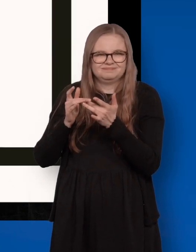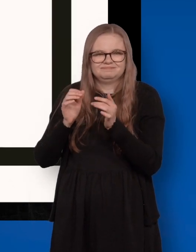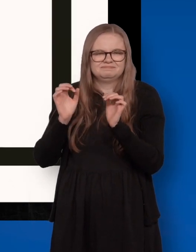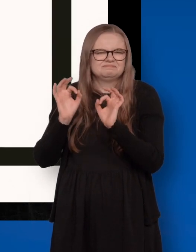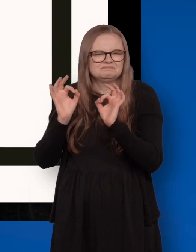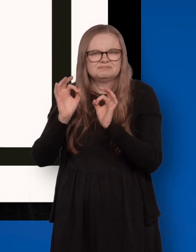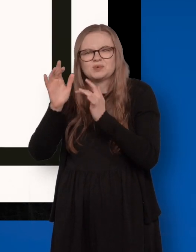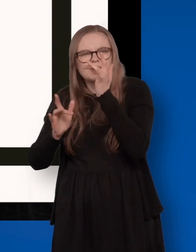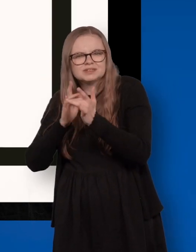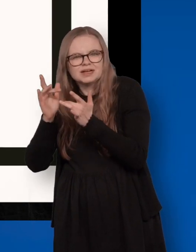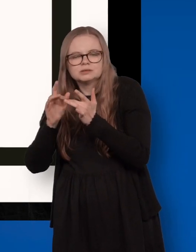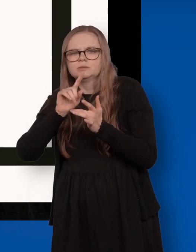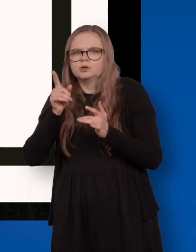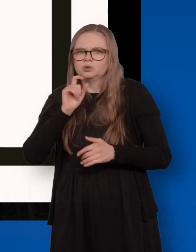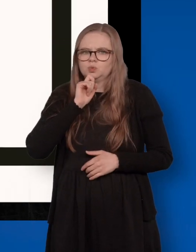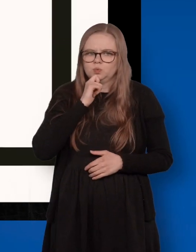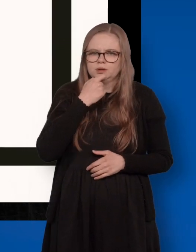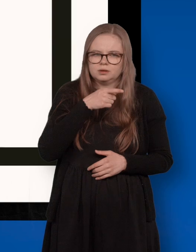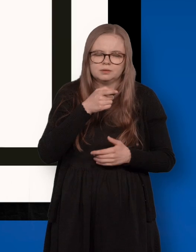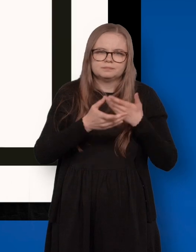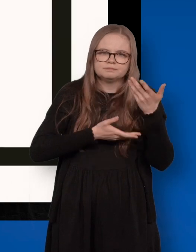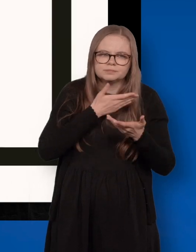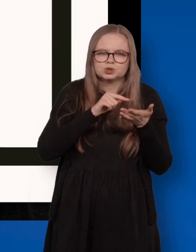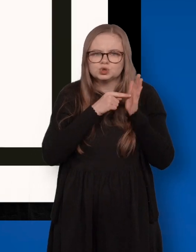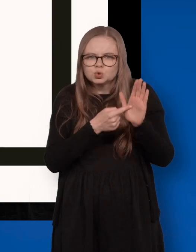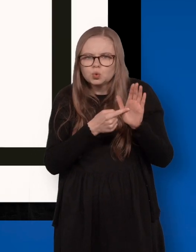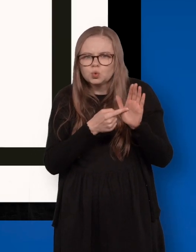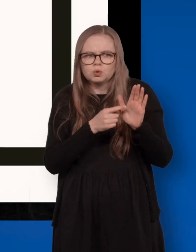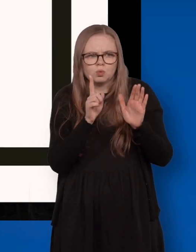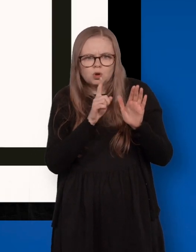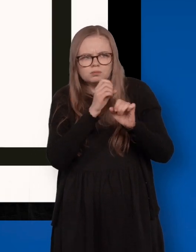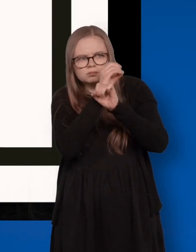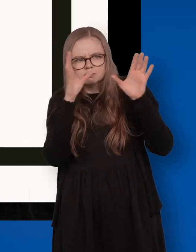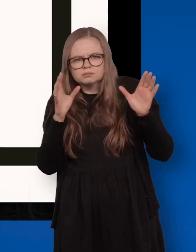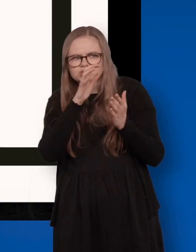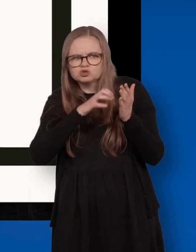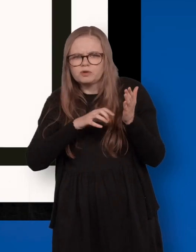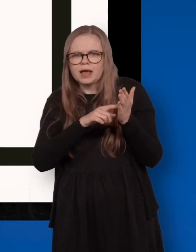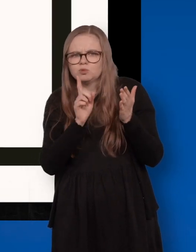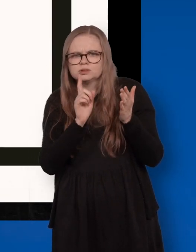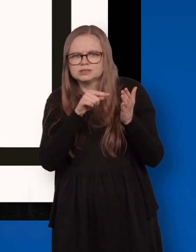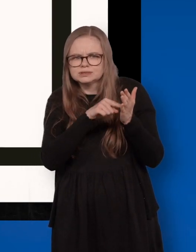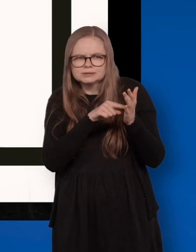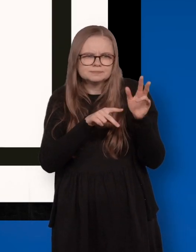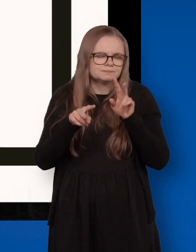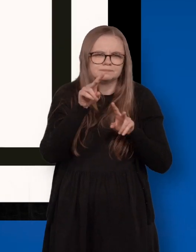website as such, although we will present a sort of a sketch of a demo at the end, which will sort of show